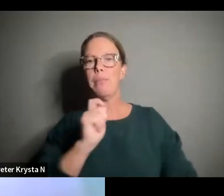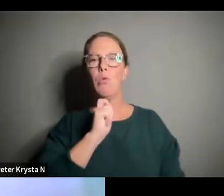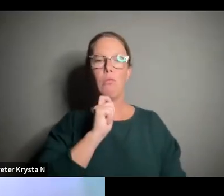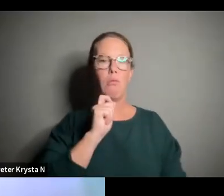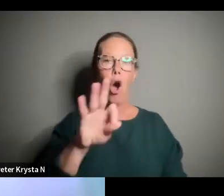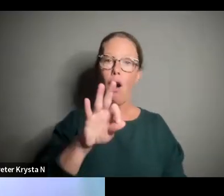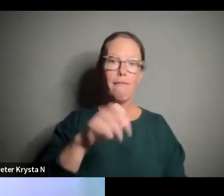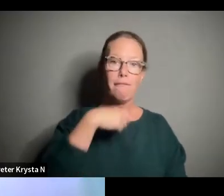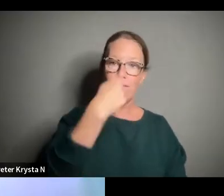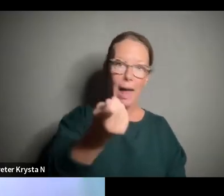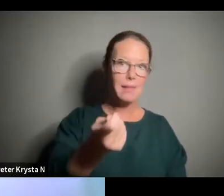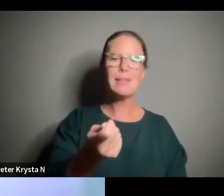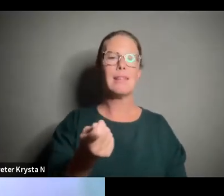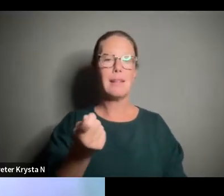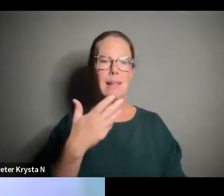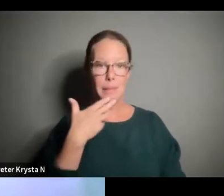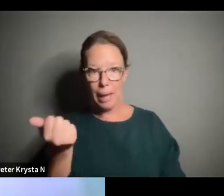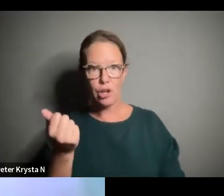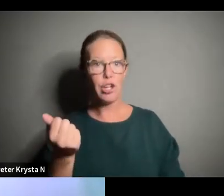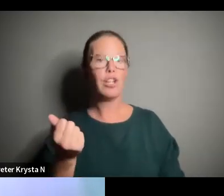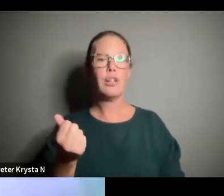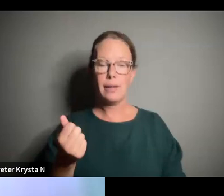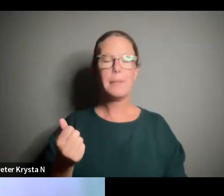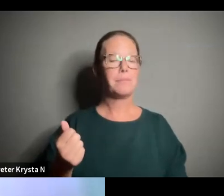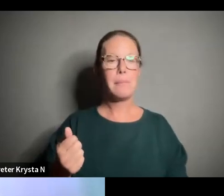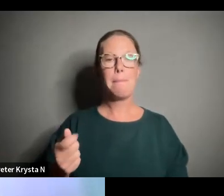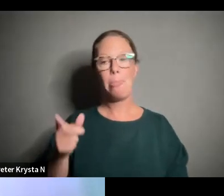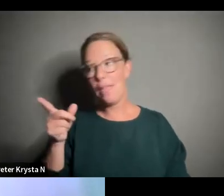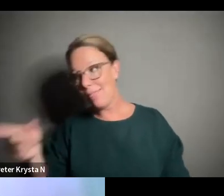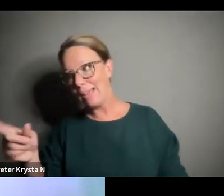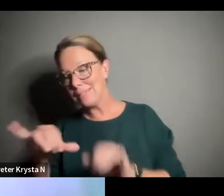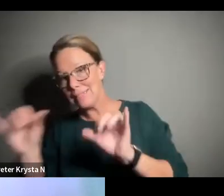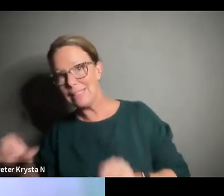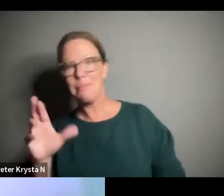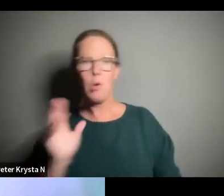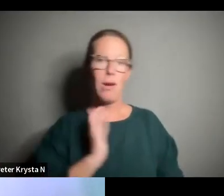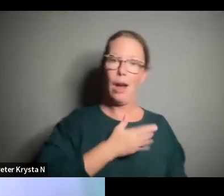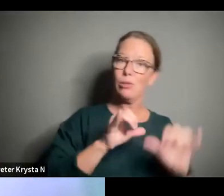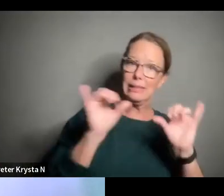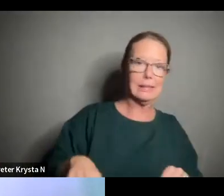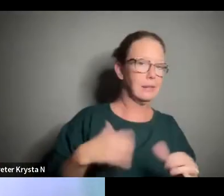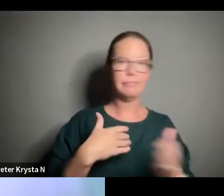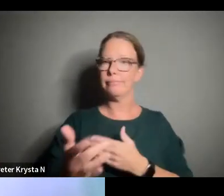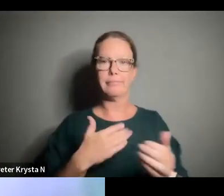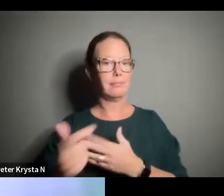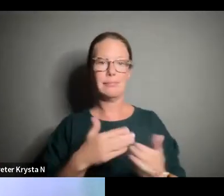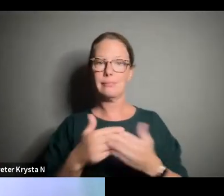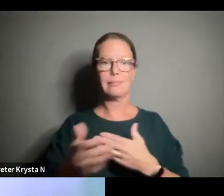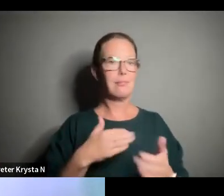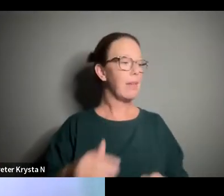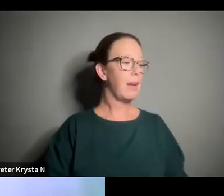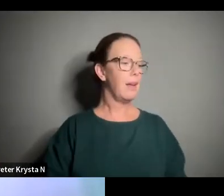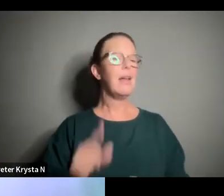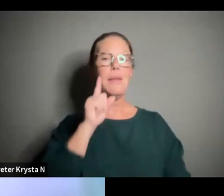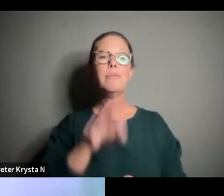phrenic nerve stimulation. That's usually done with the neck incision or chest incisions, and that works well too. The key thing that I look at